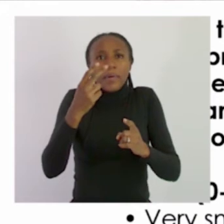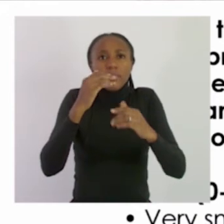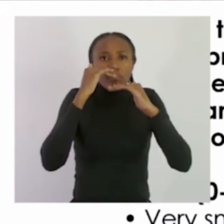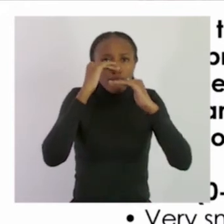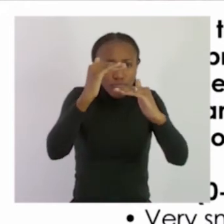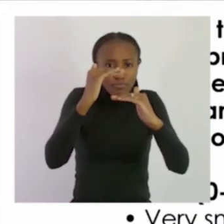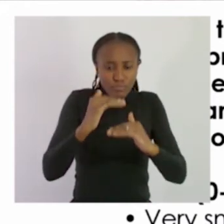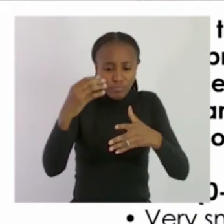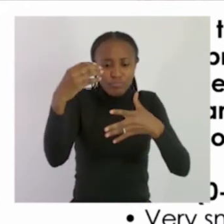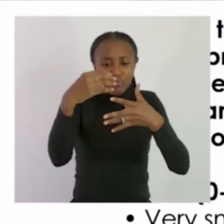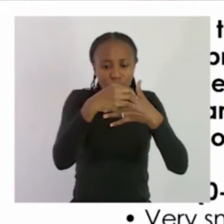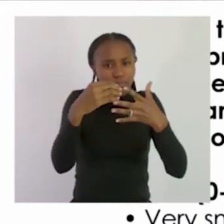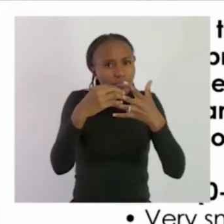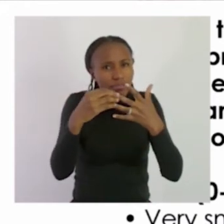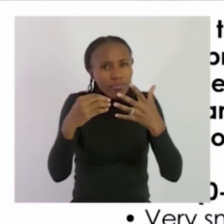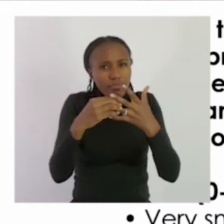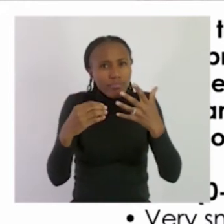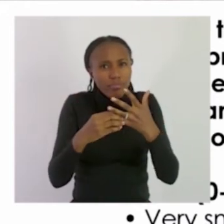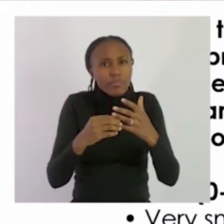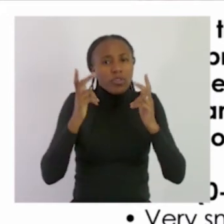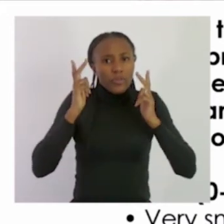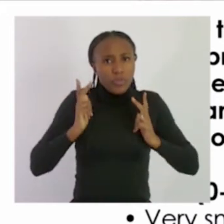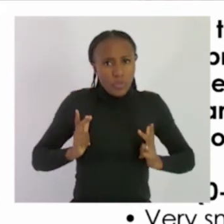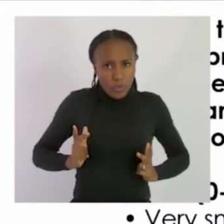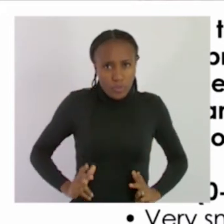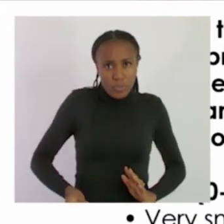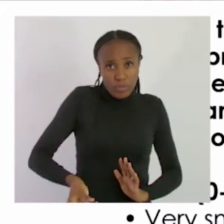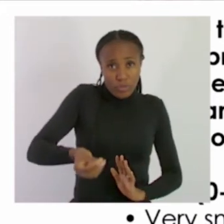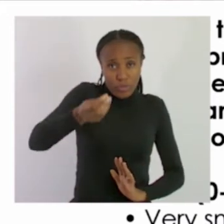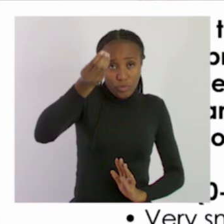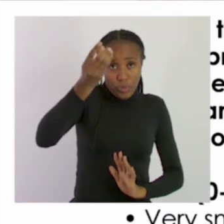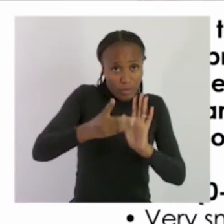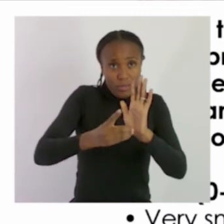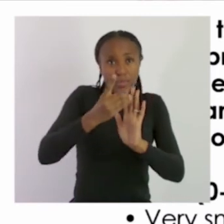the characteristics of human growth and development from the diagram.